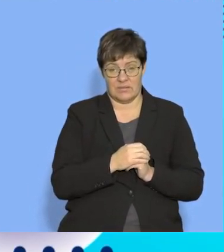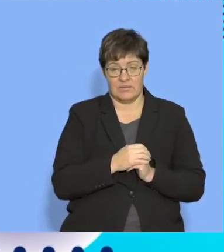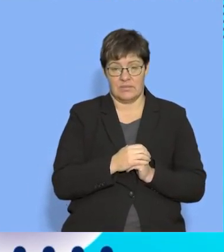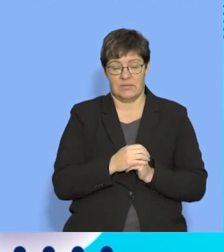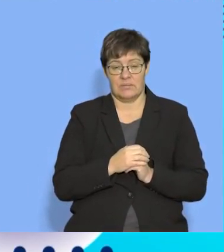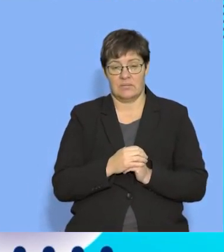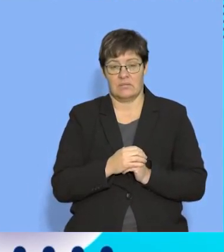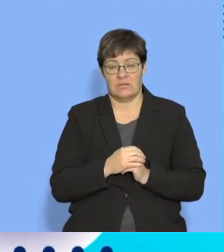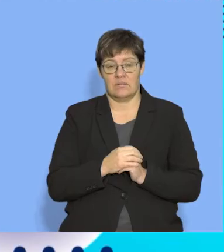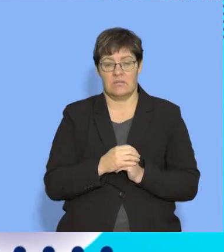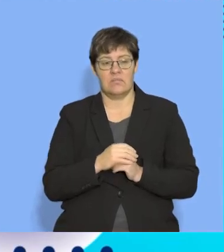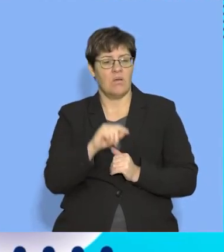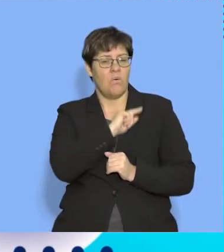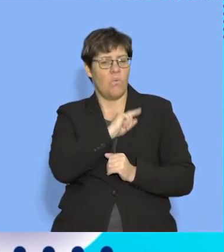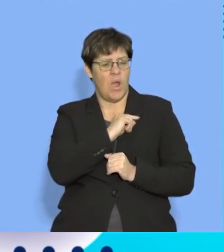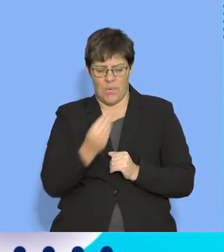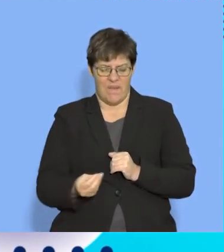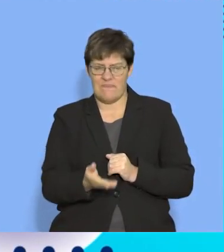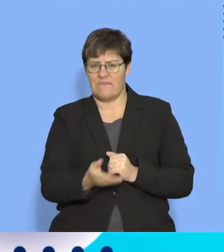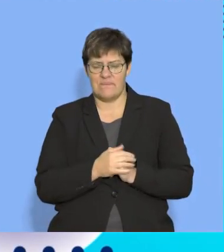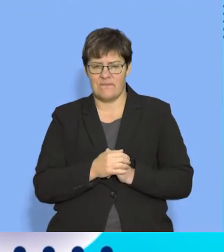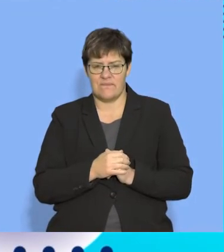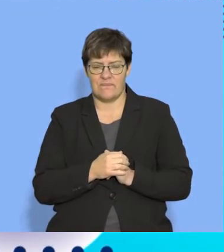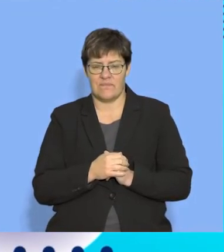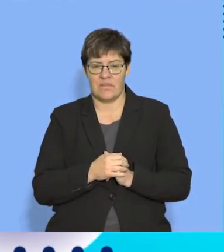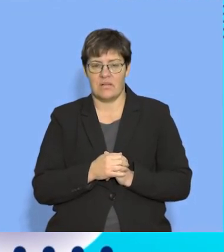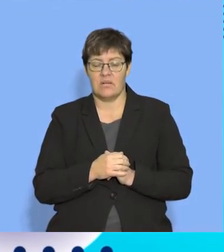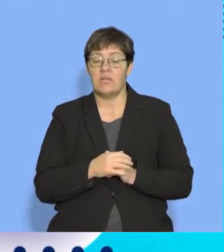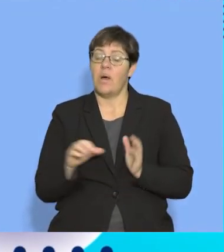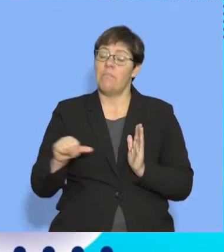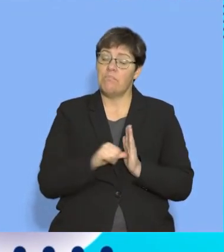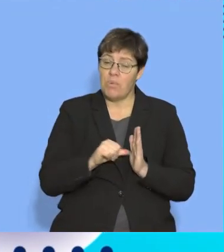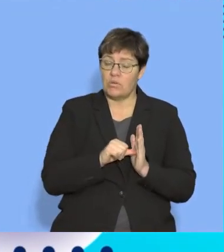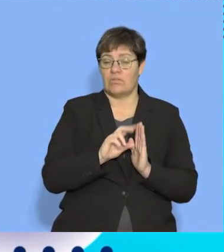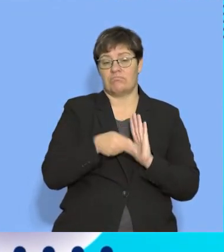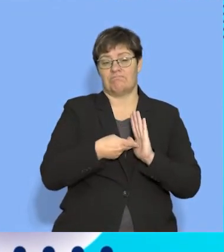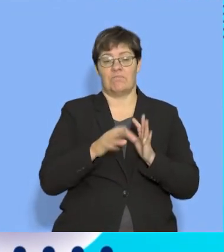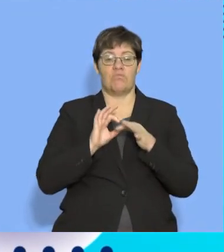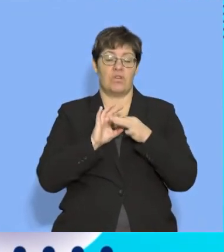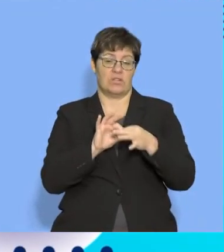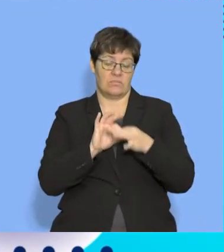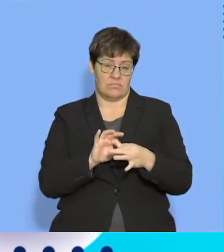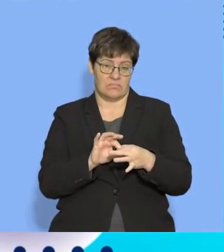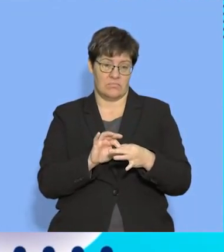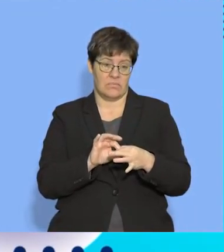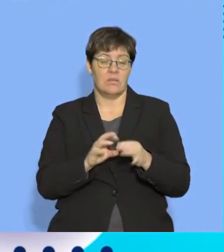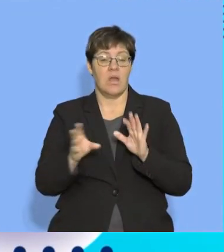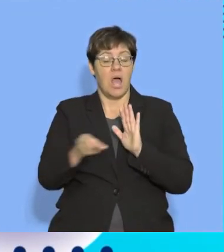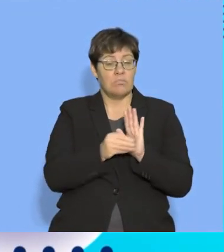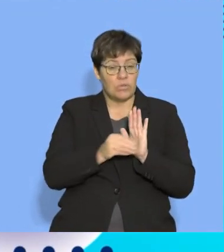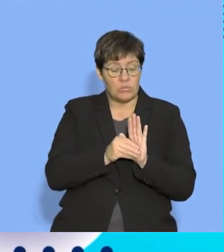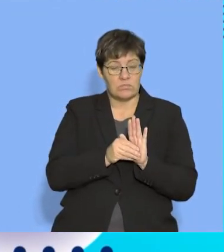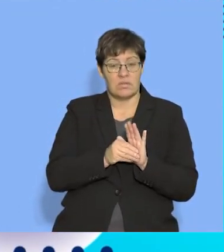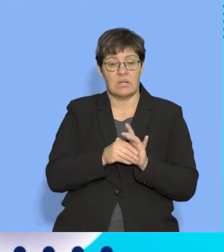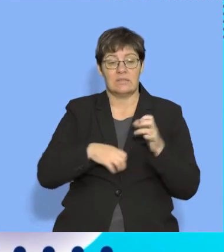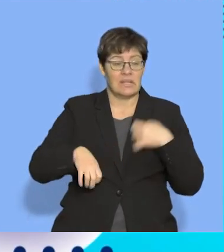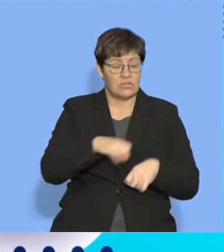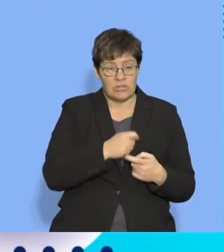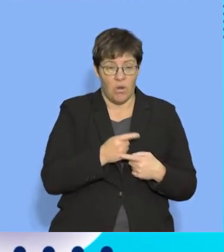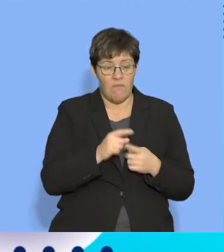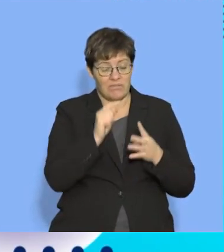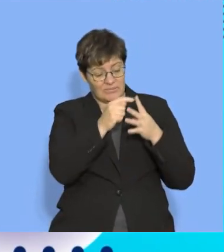bacteria in our large intestine. Why do we have these bacteria? They play an important relationship in how the absorption